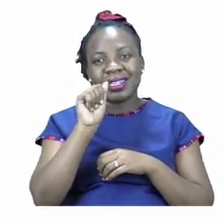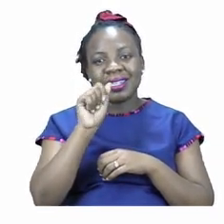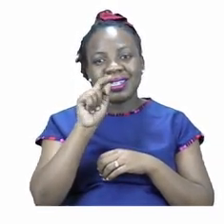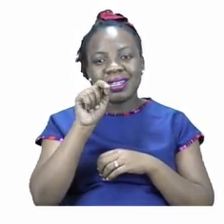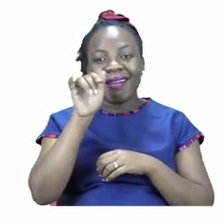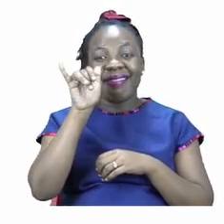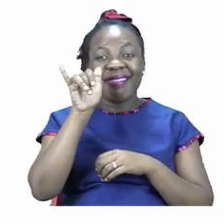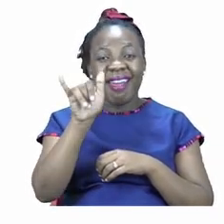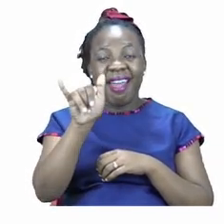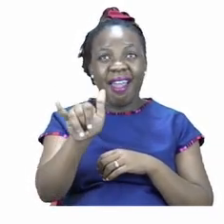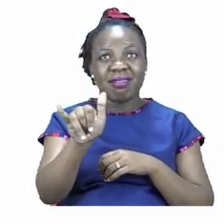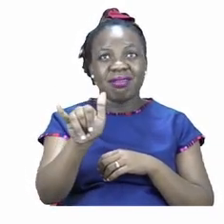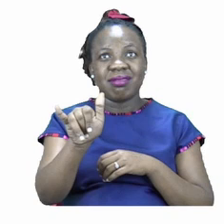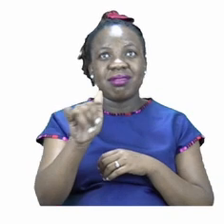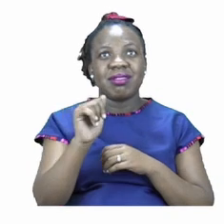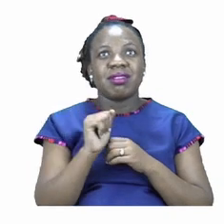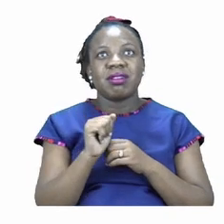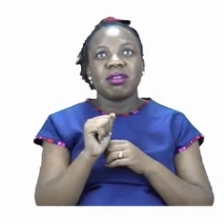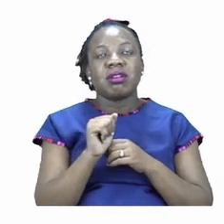boba tea.